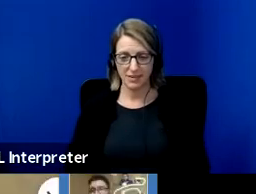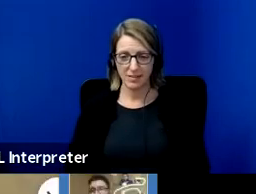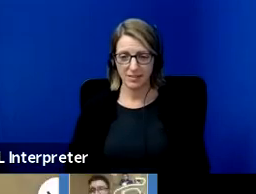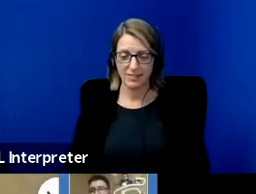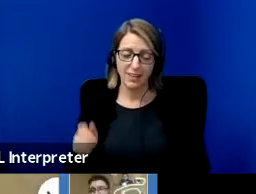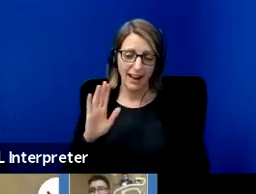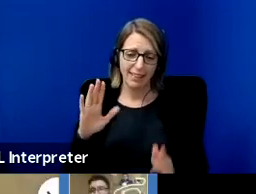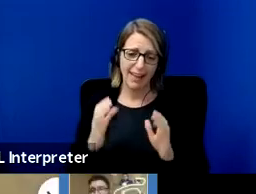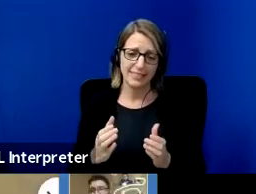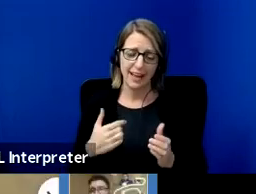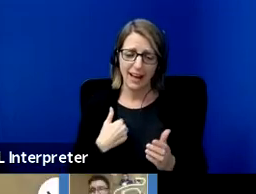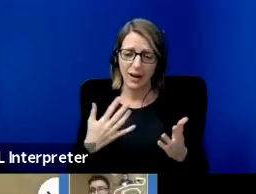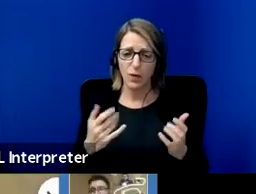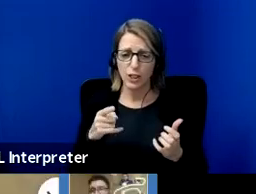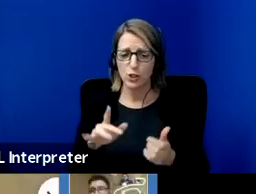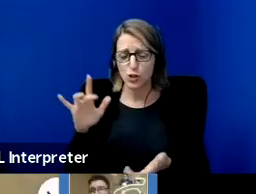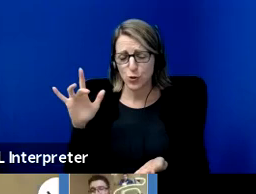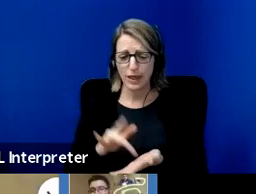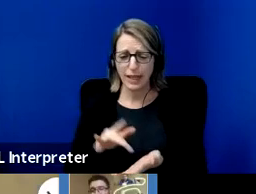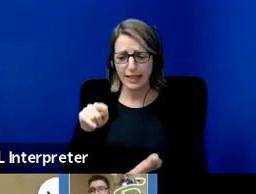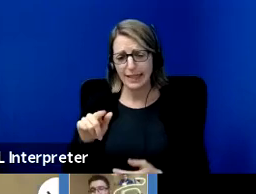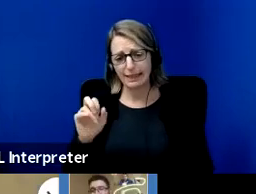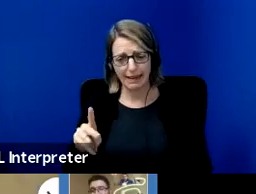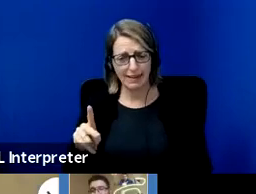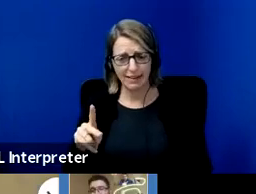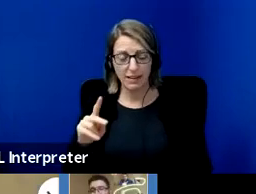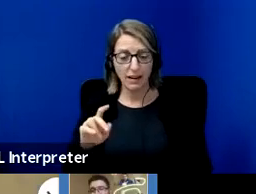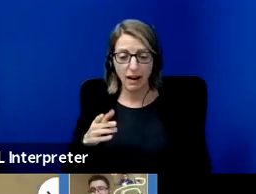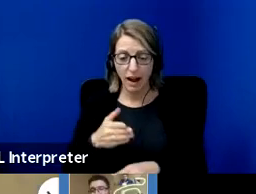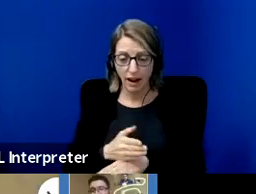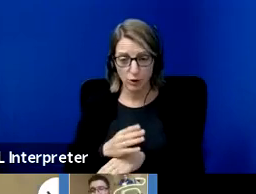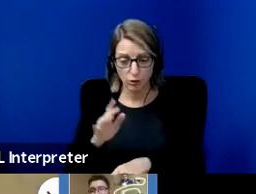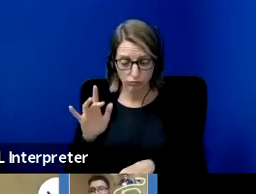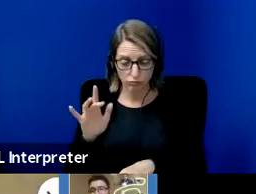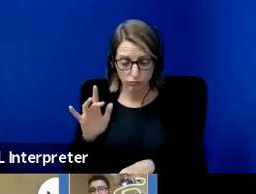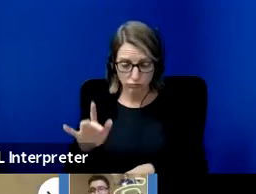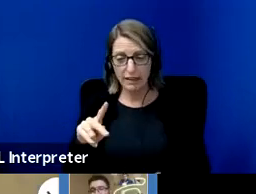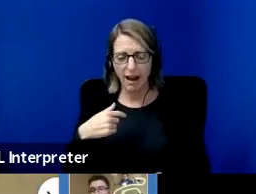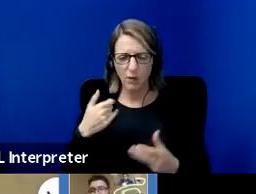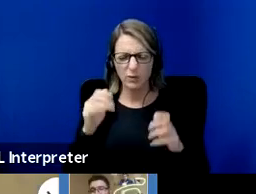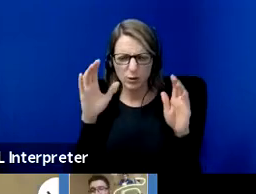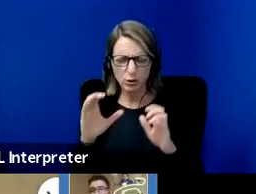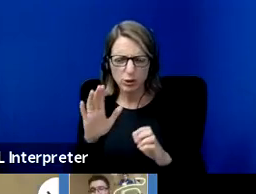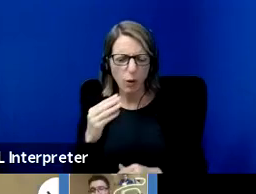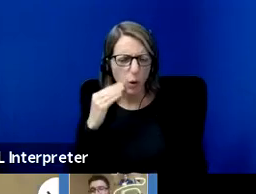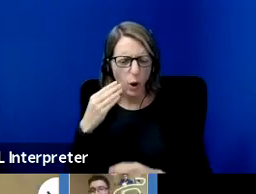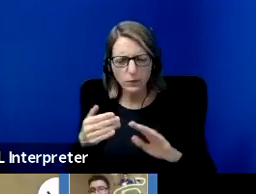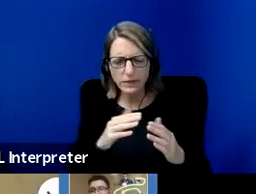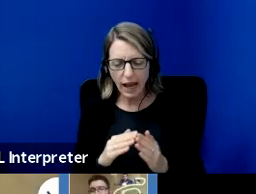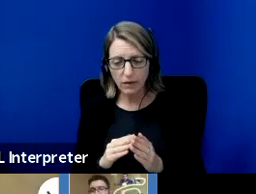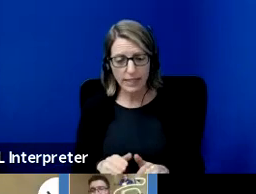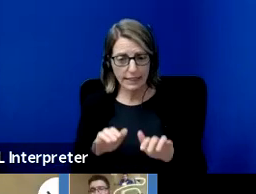Hi class, I want you to click the following link. And once you use the link, I want you to search your hometown and type